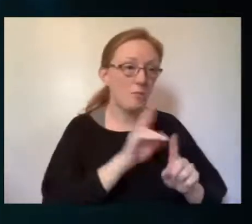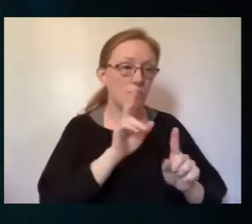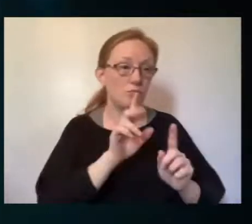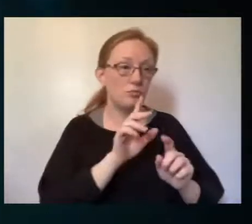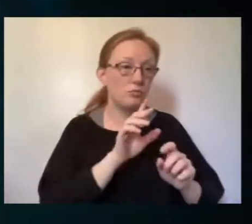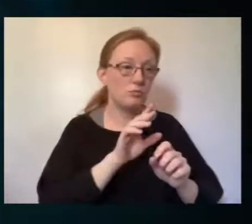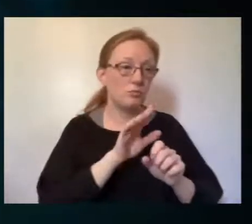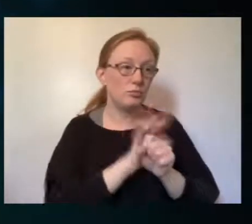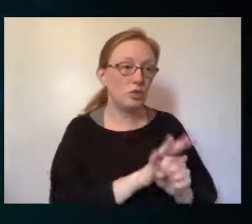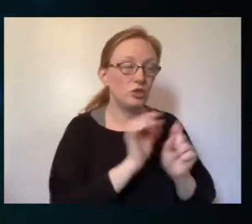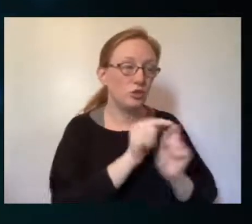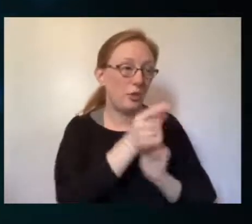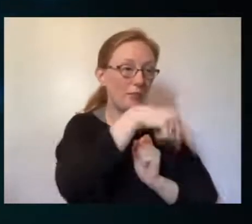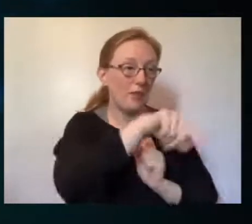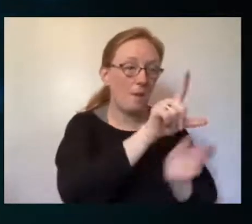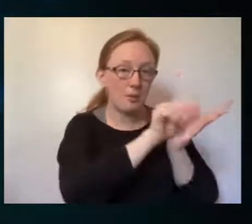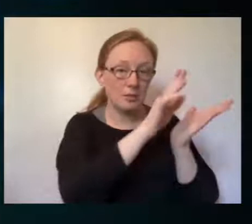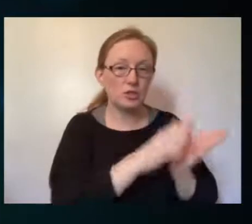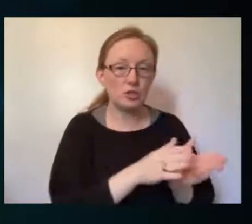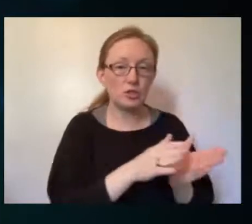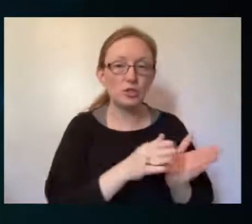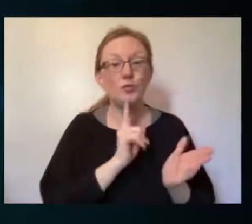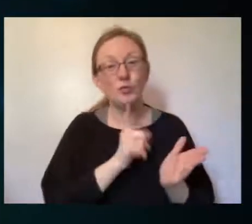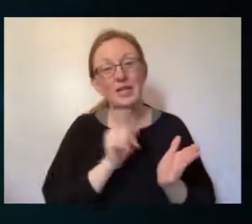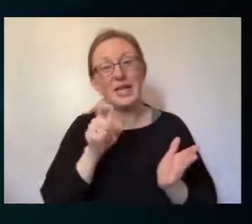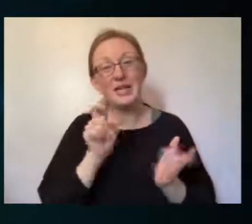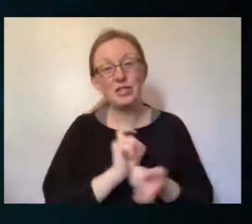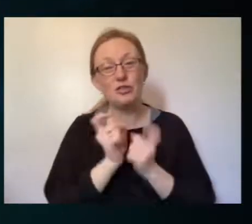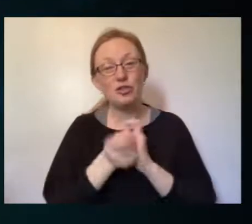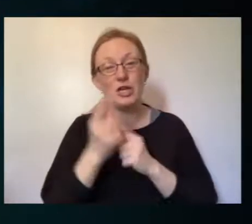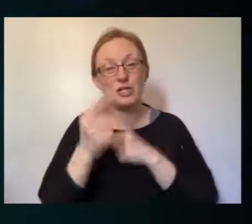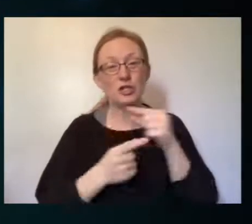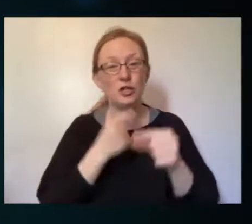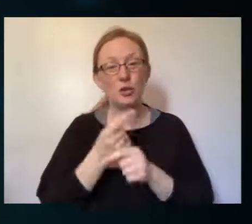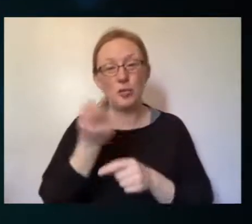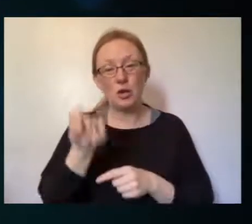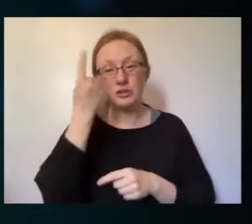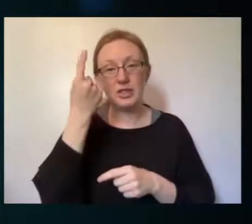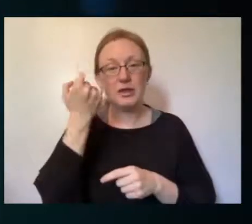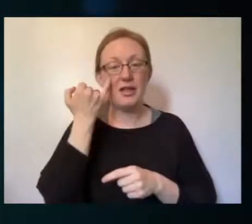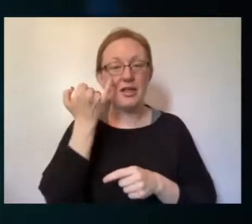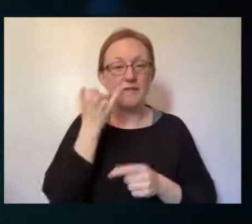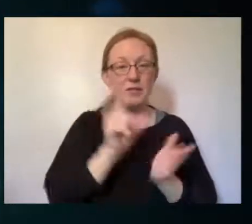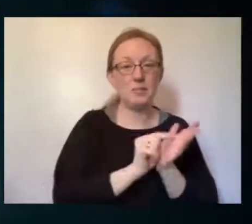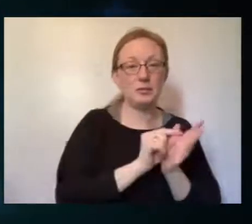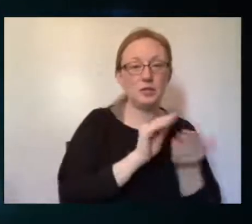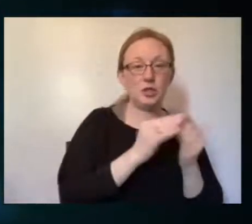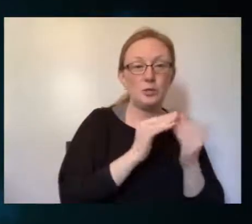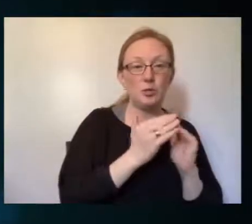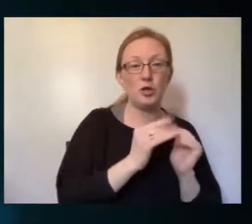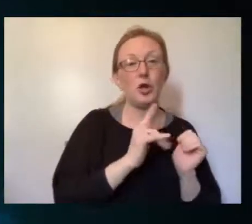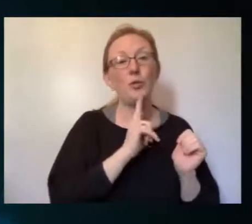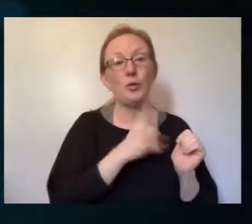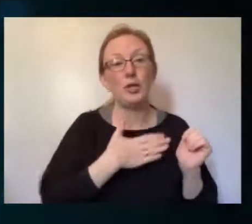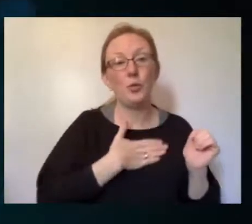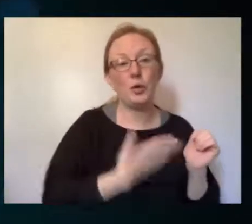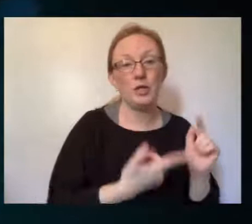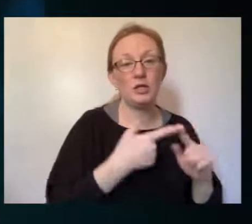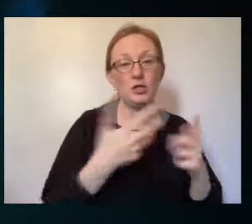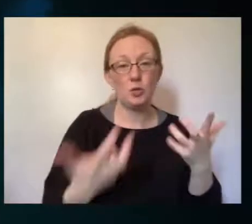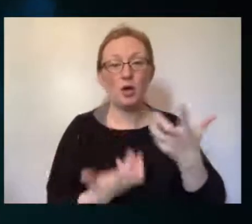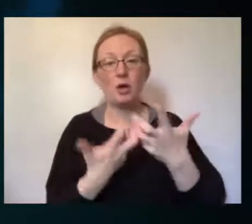to essentially change the global consensus on whether or not the publishing community was willing to